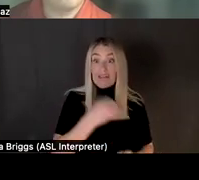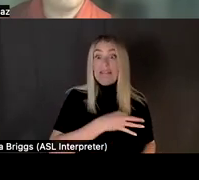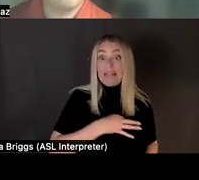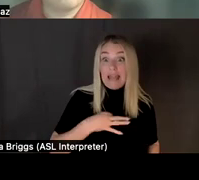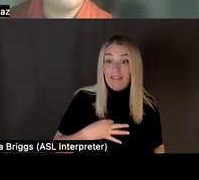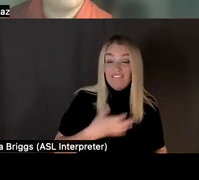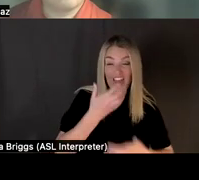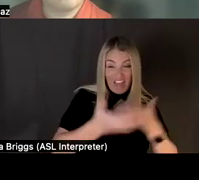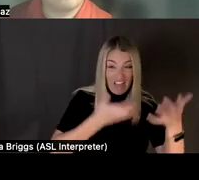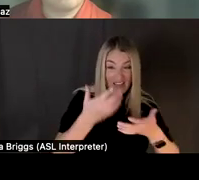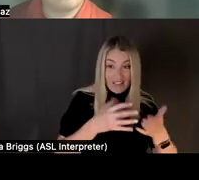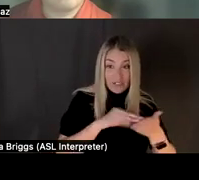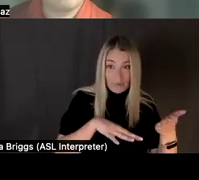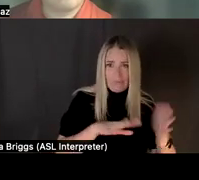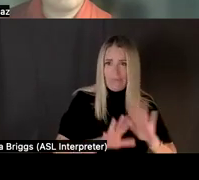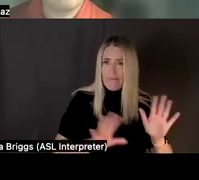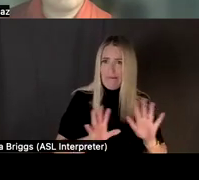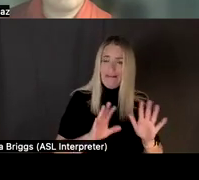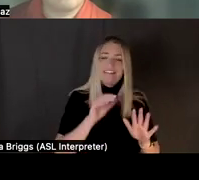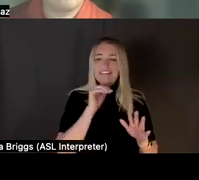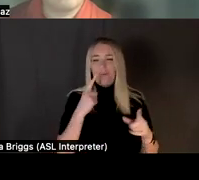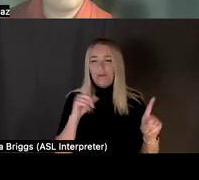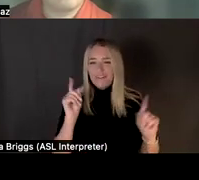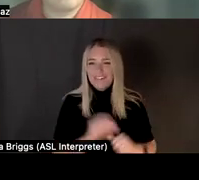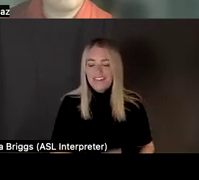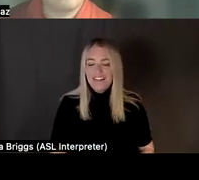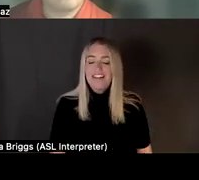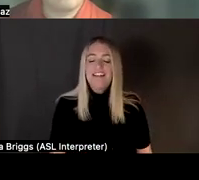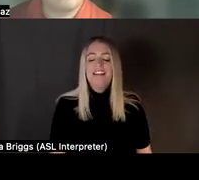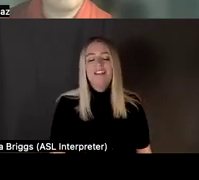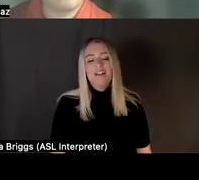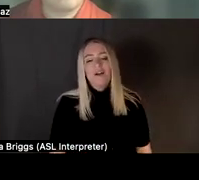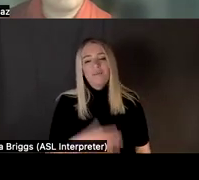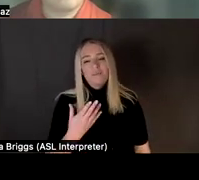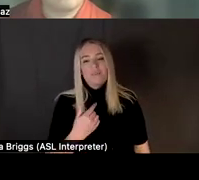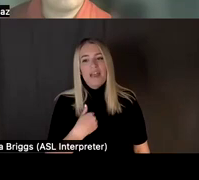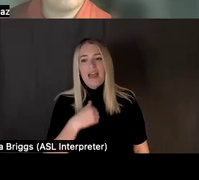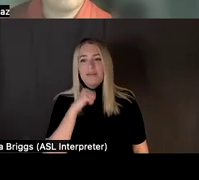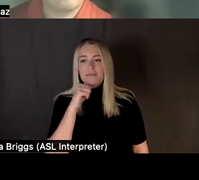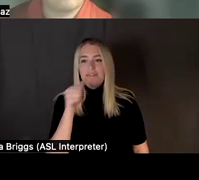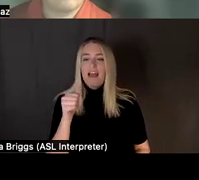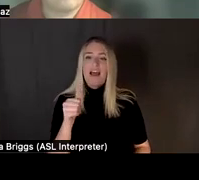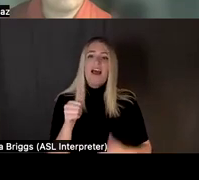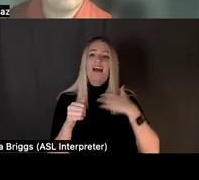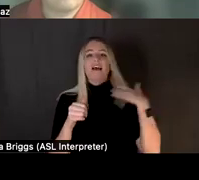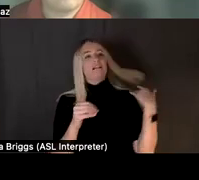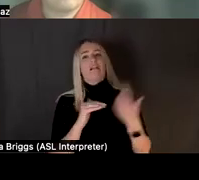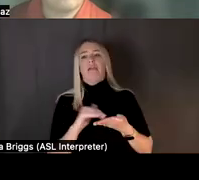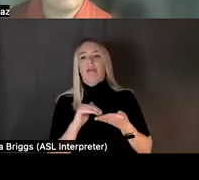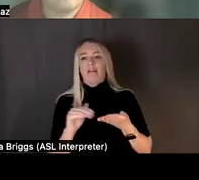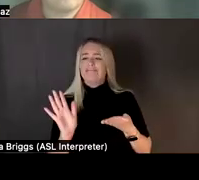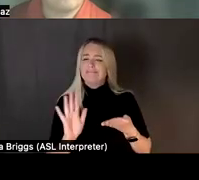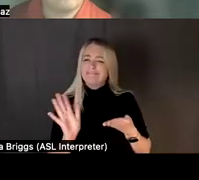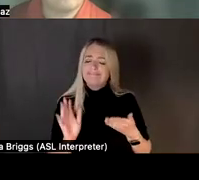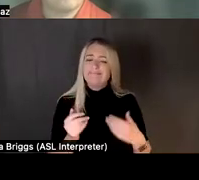students. Right? And so these are things that I'm not casting aspersions. I'm not saying that